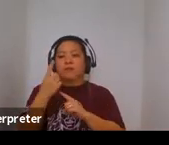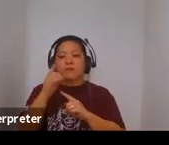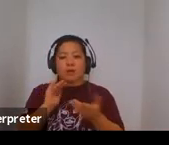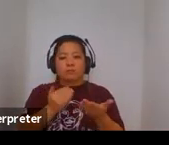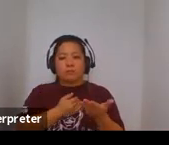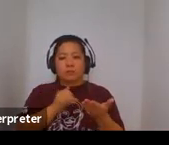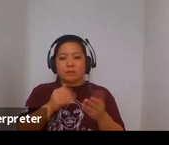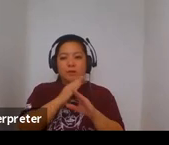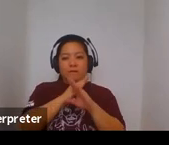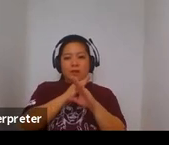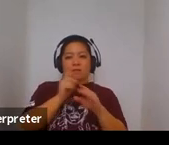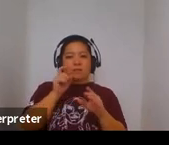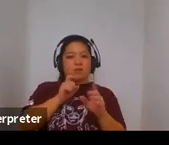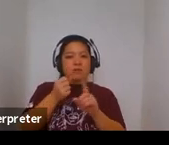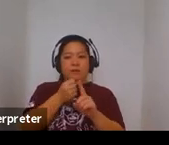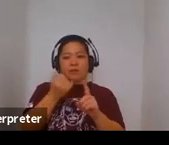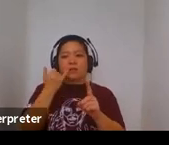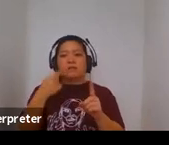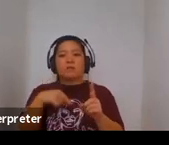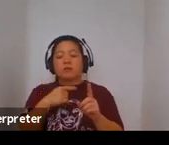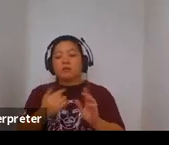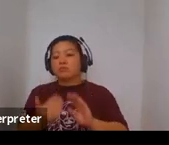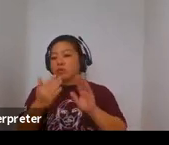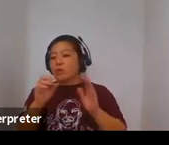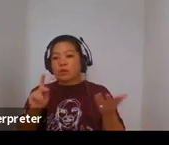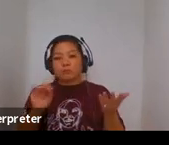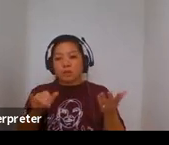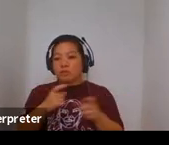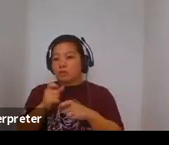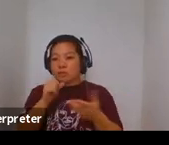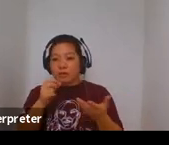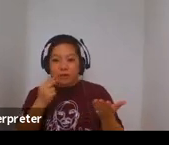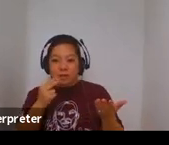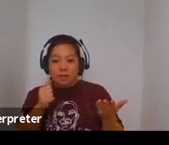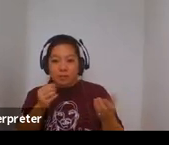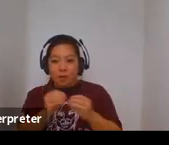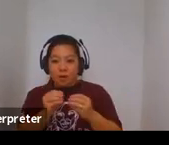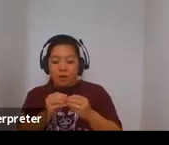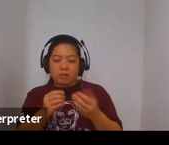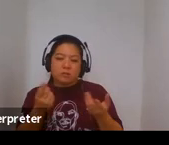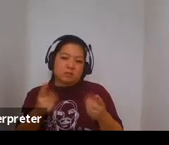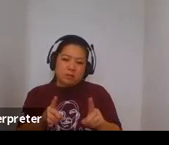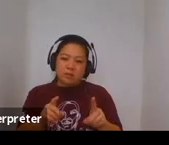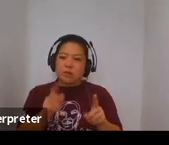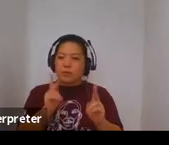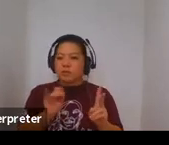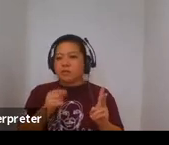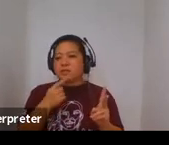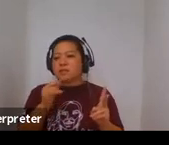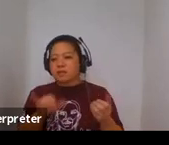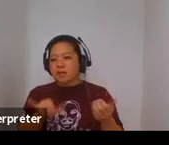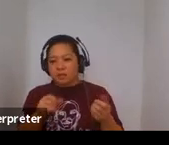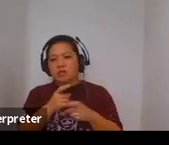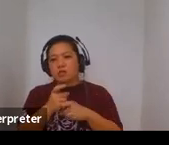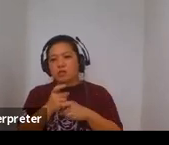prevents sexual violence. Because if we all just stood up and said, okay, that joke's not funny anymore, suddenly the person that said that joke gets